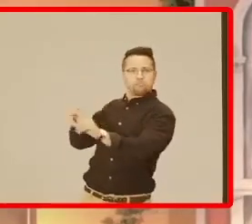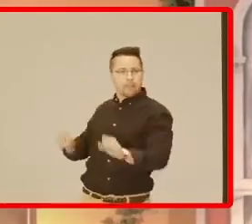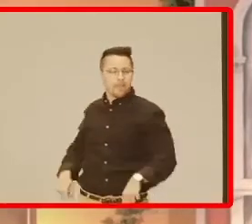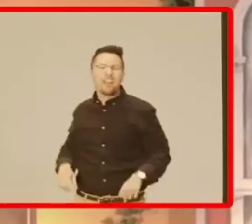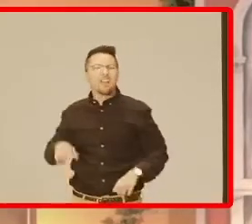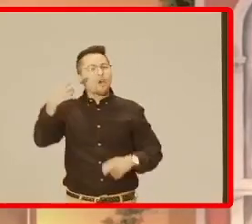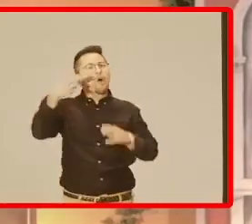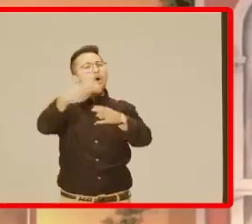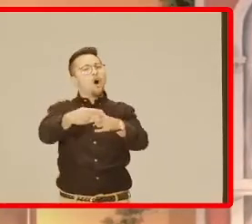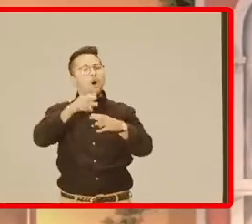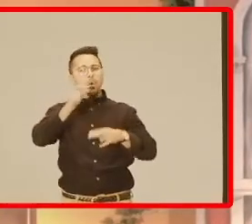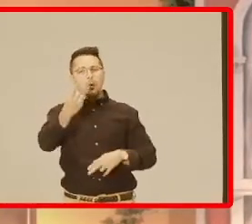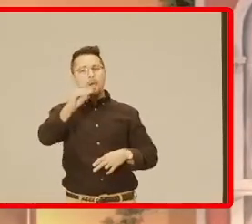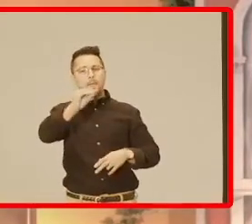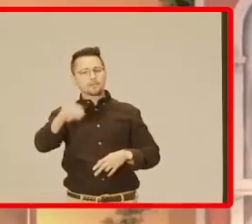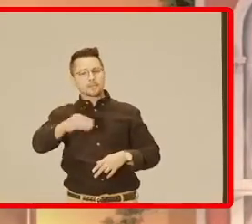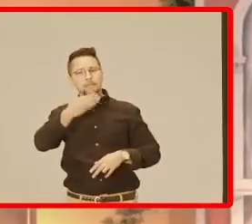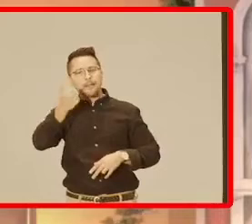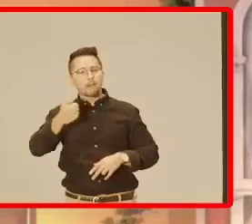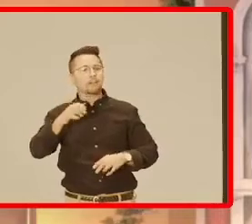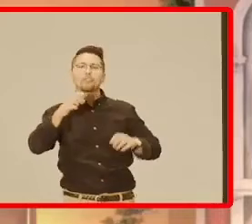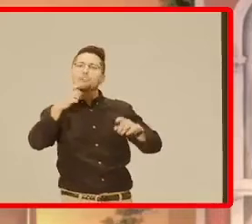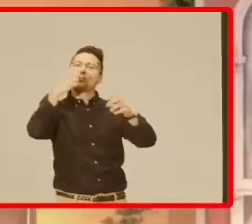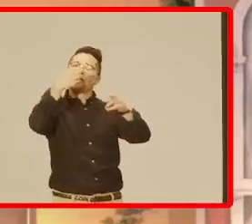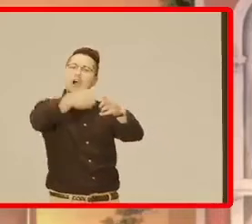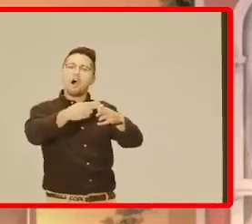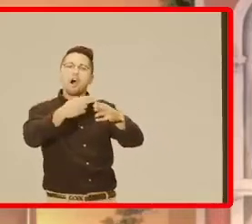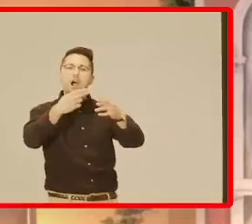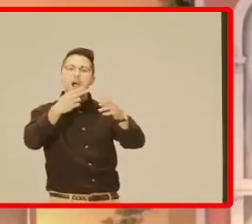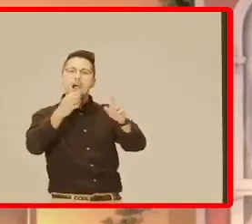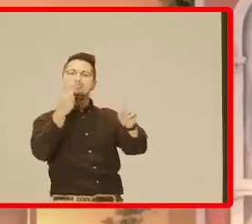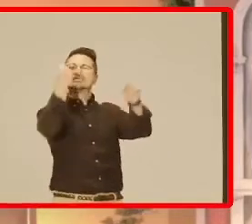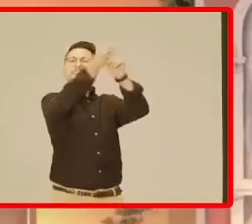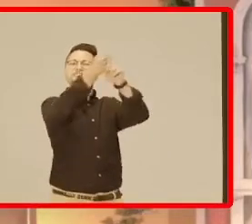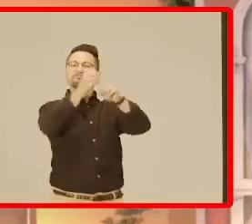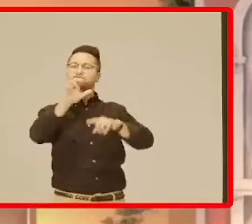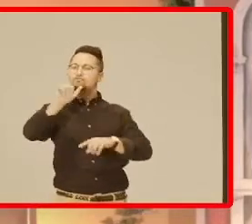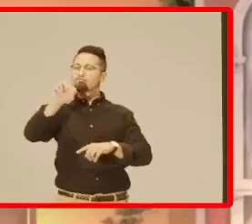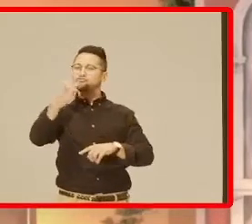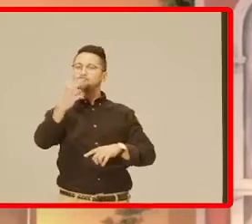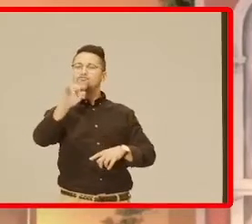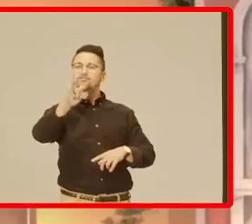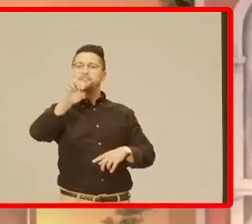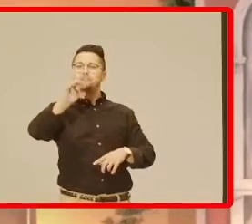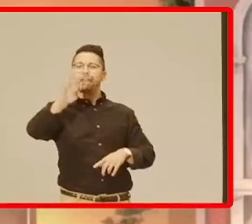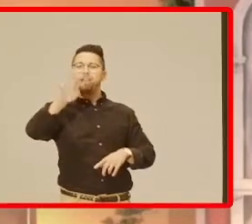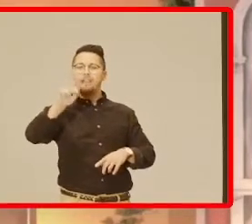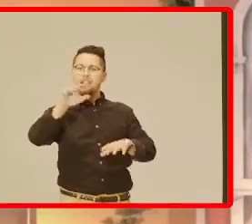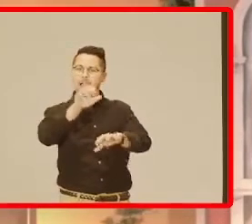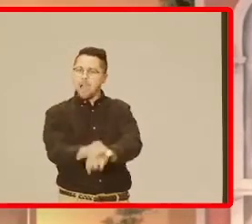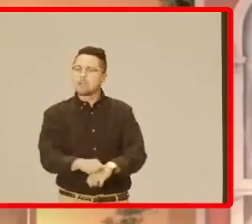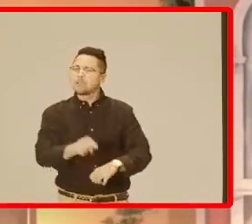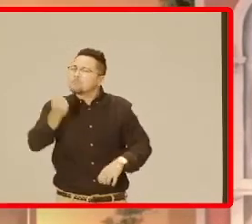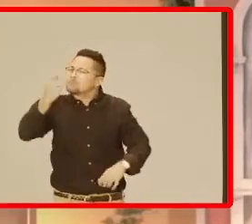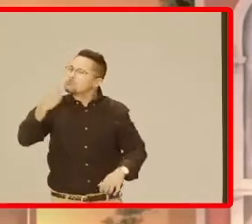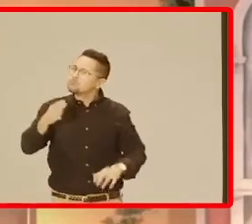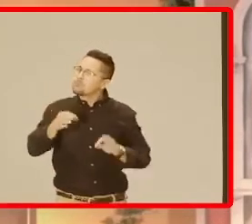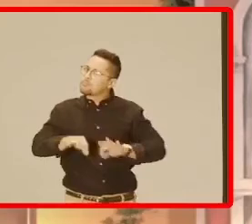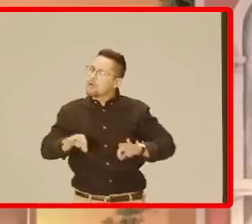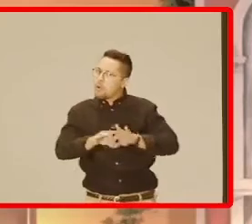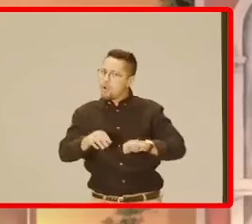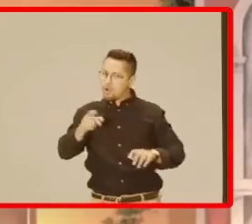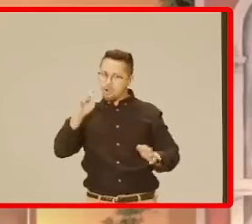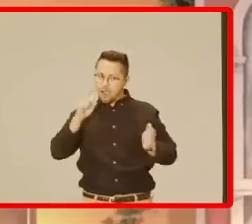1% better habit an achievement habit. And it's really important to differentiate between this